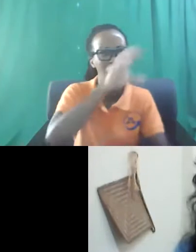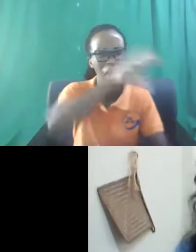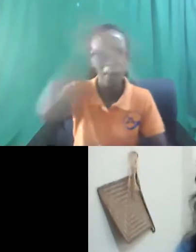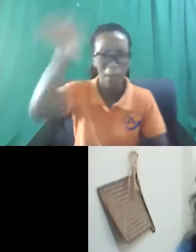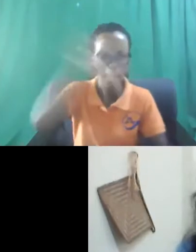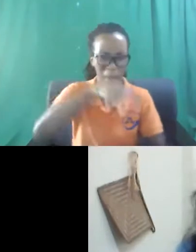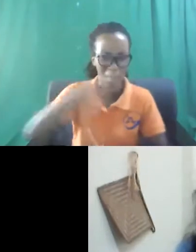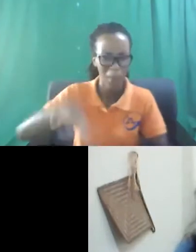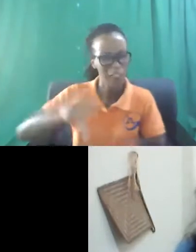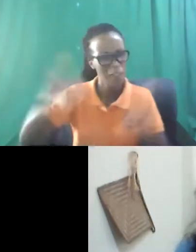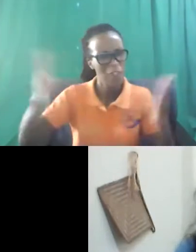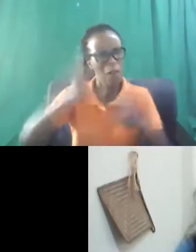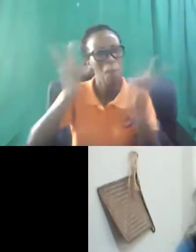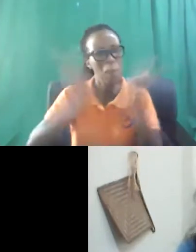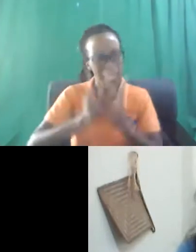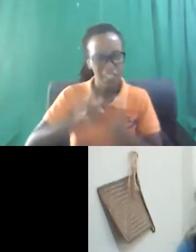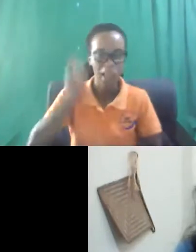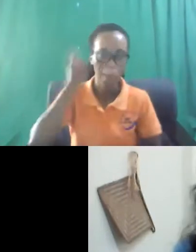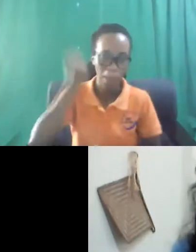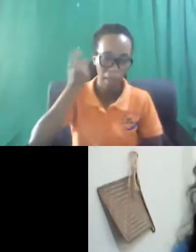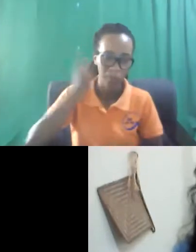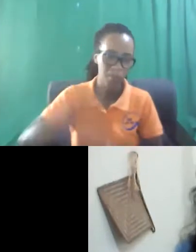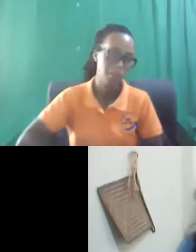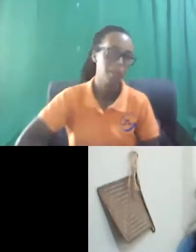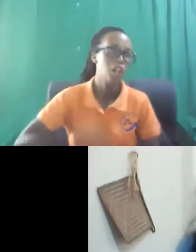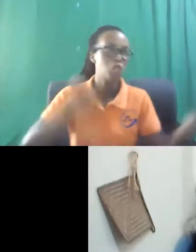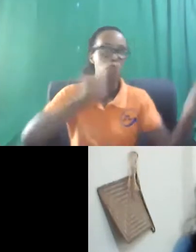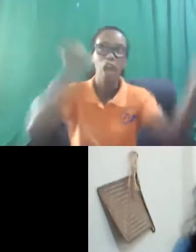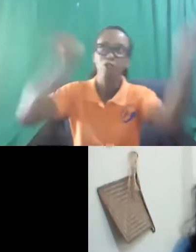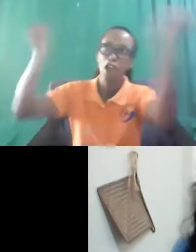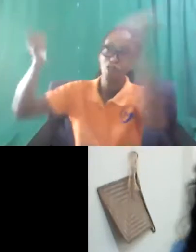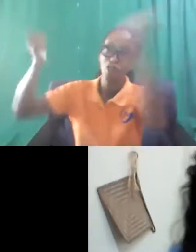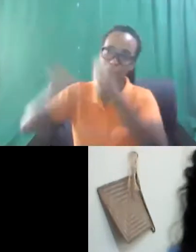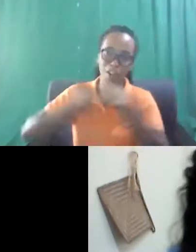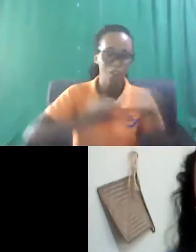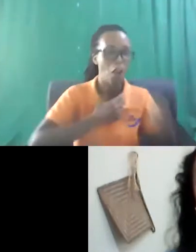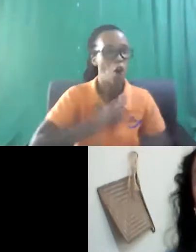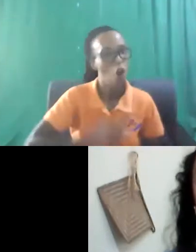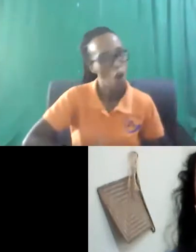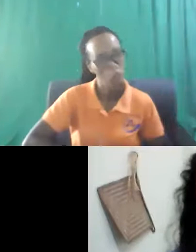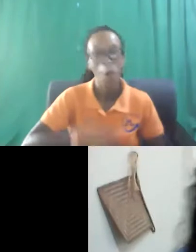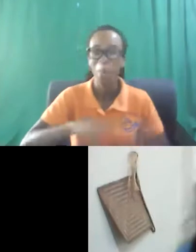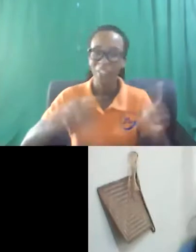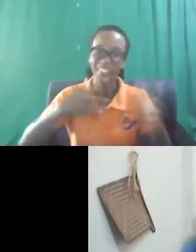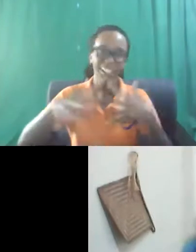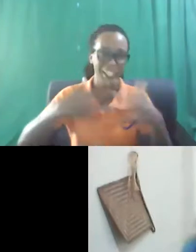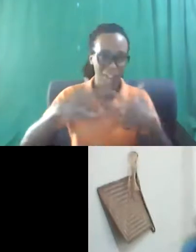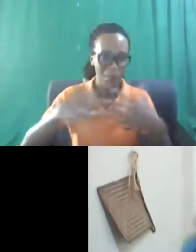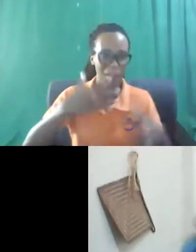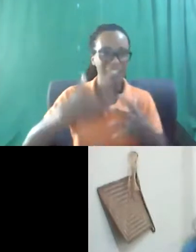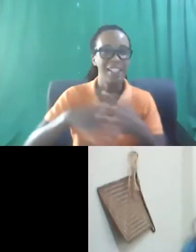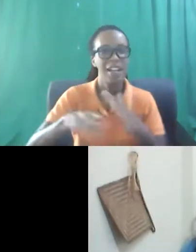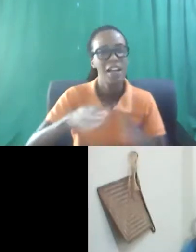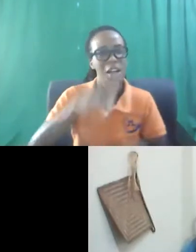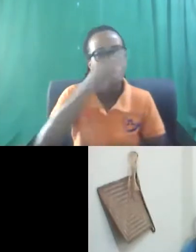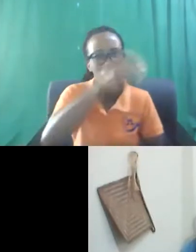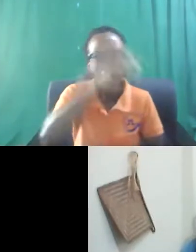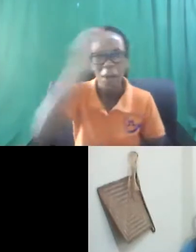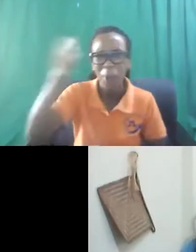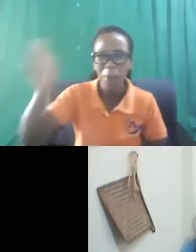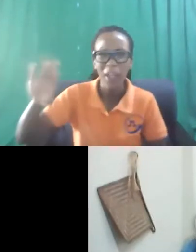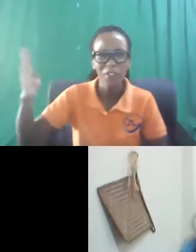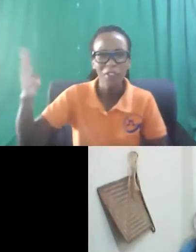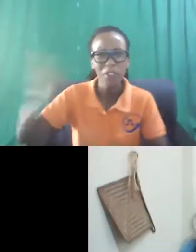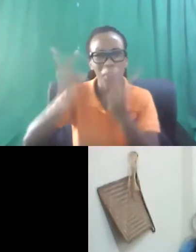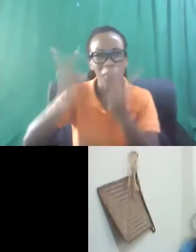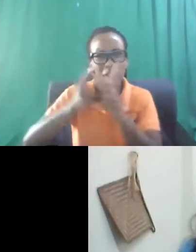for one day. I don't think we ate or anything, but it was worth it. We went to like just show up at people's